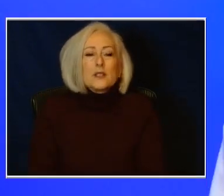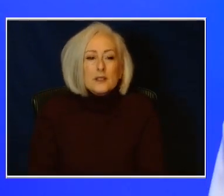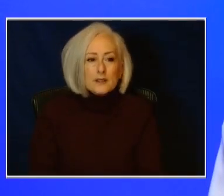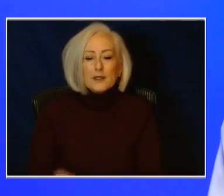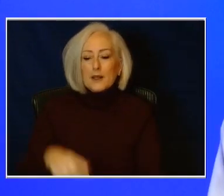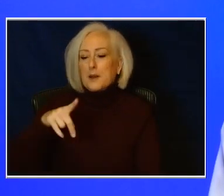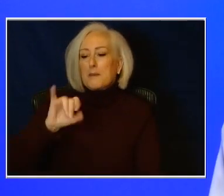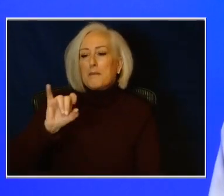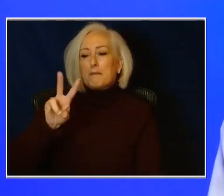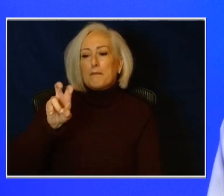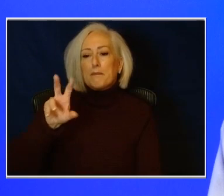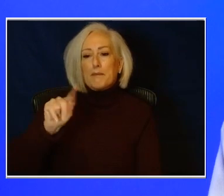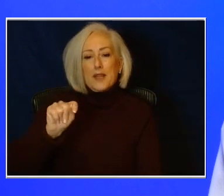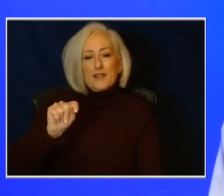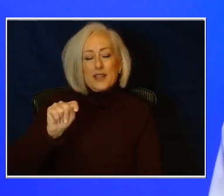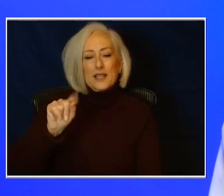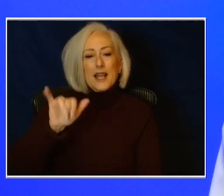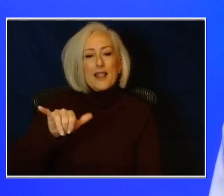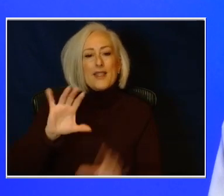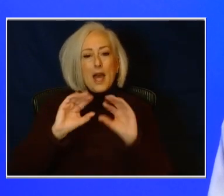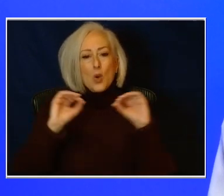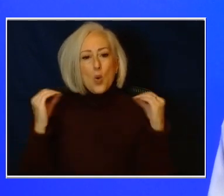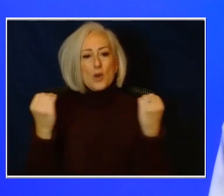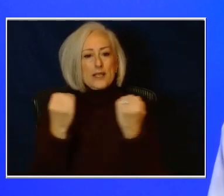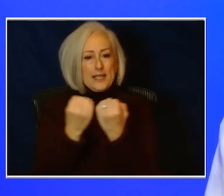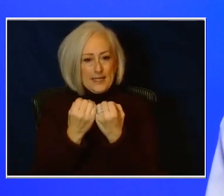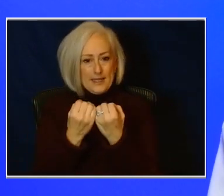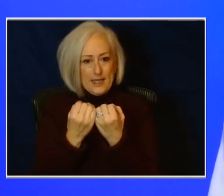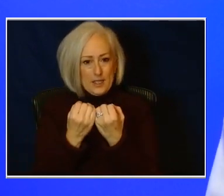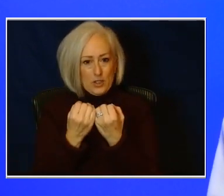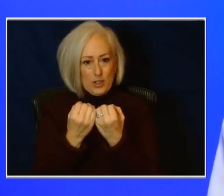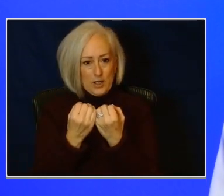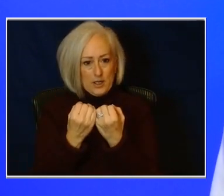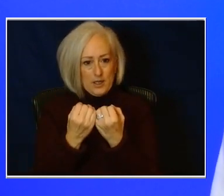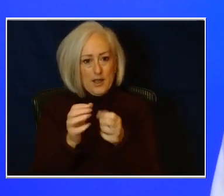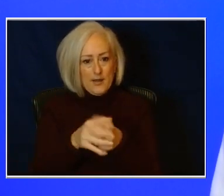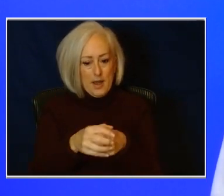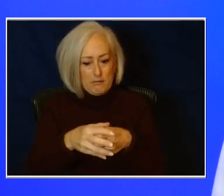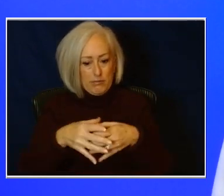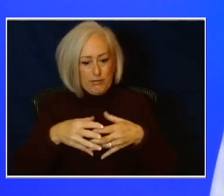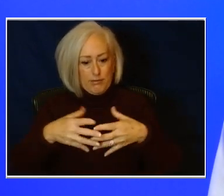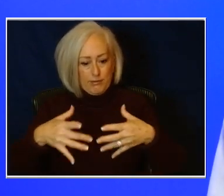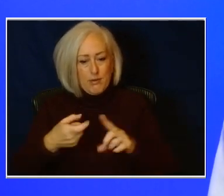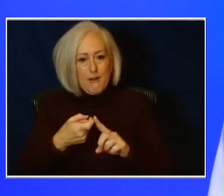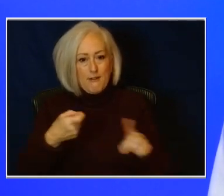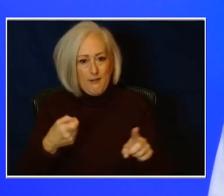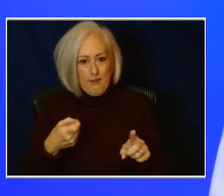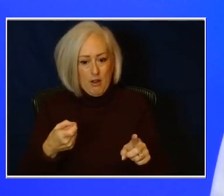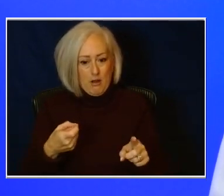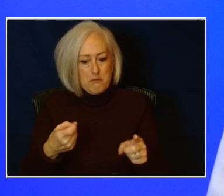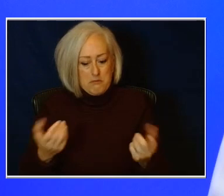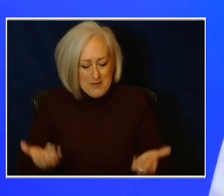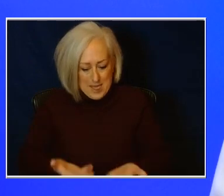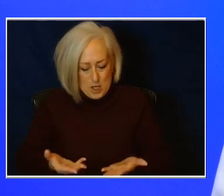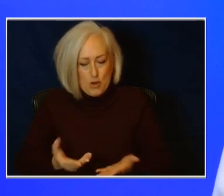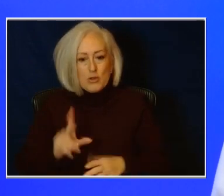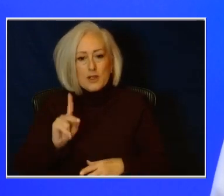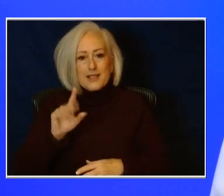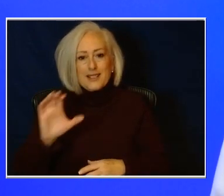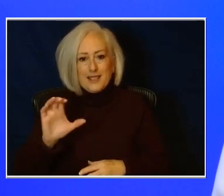an organization that kind of grew organically from a combination